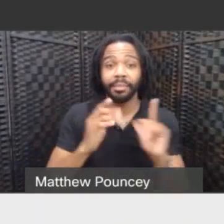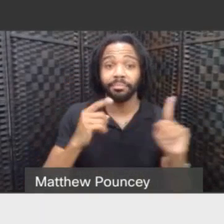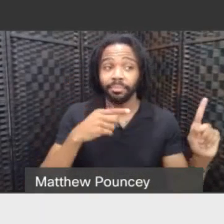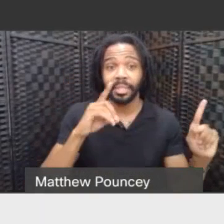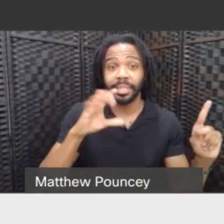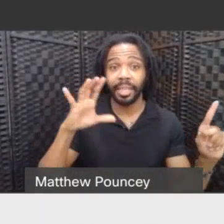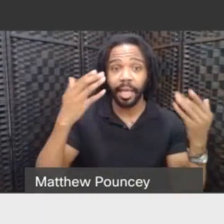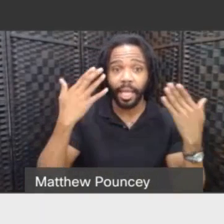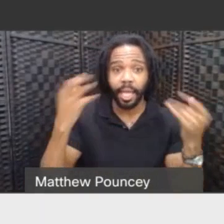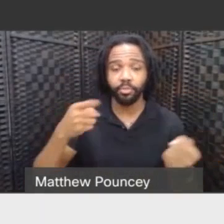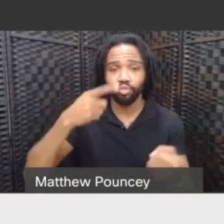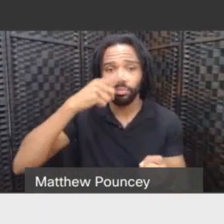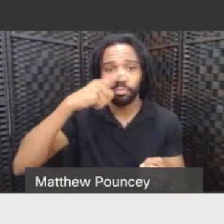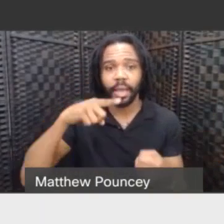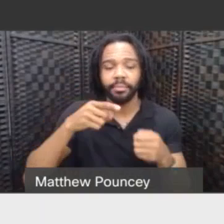down